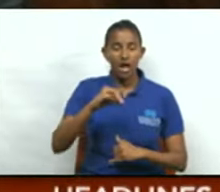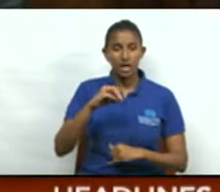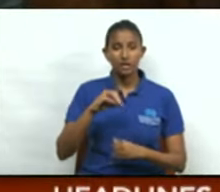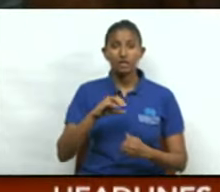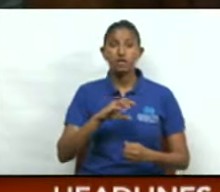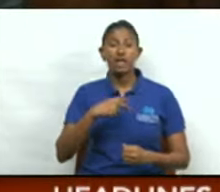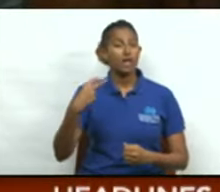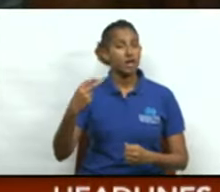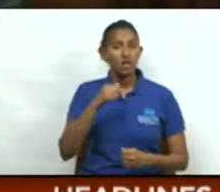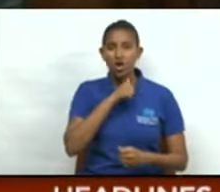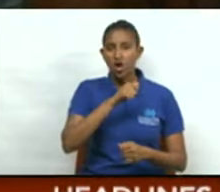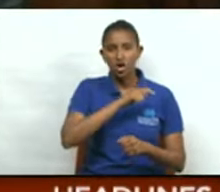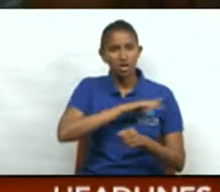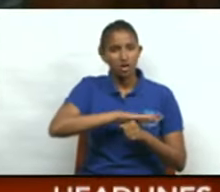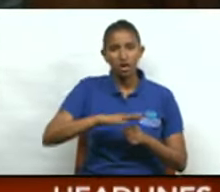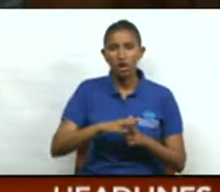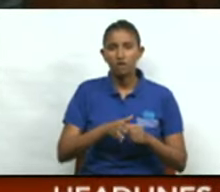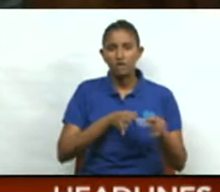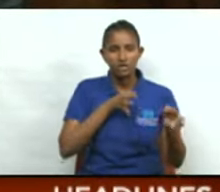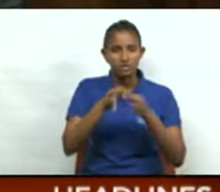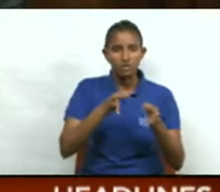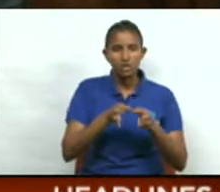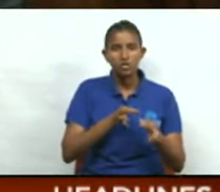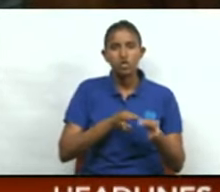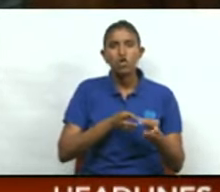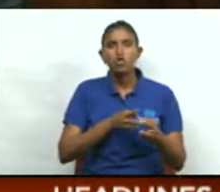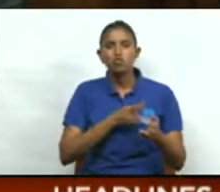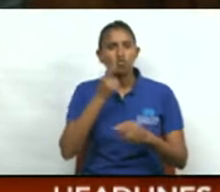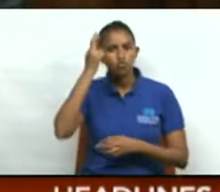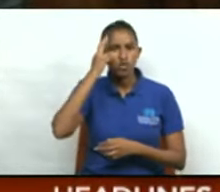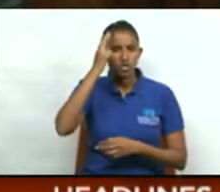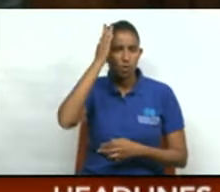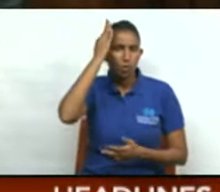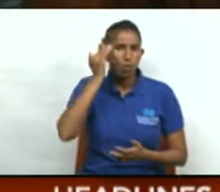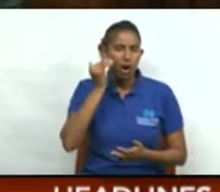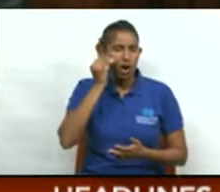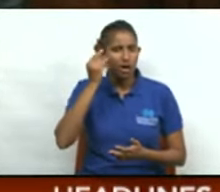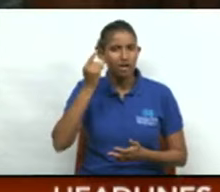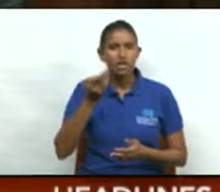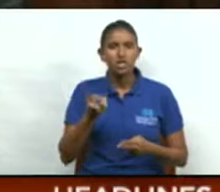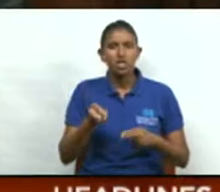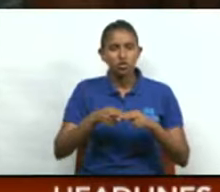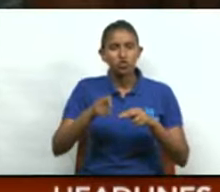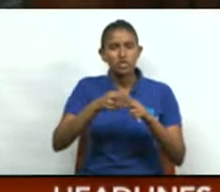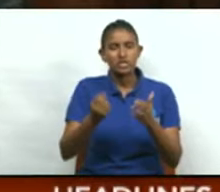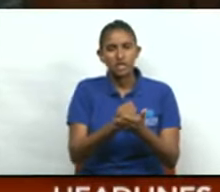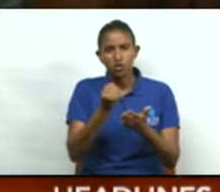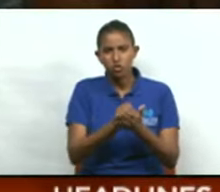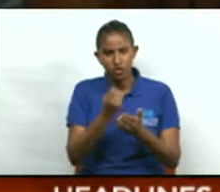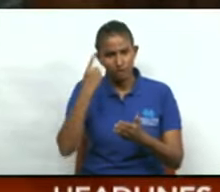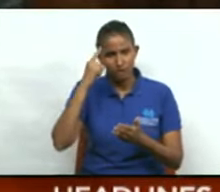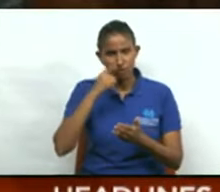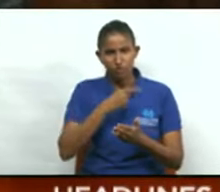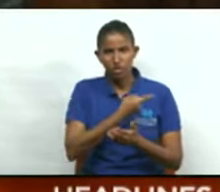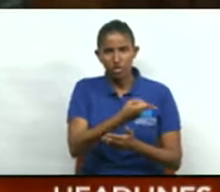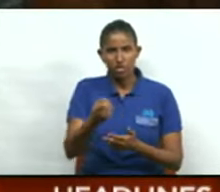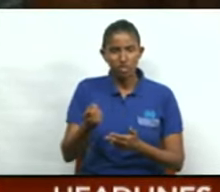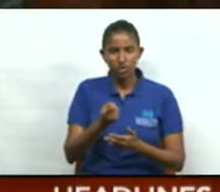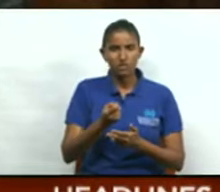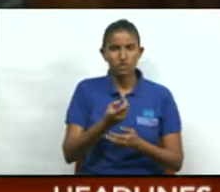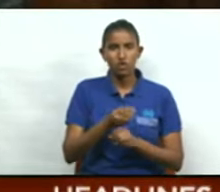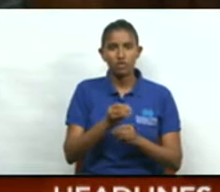of justifications for its recommendations for the higher judiciary and other judicial offices, D,